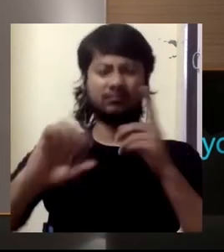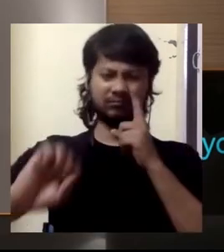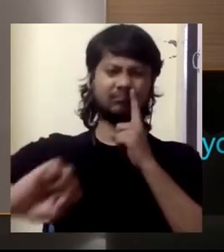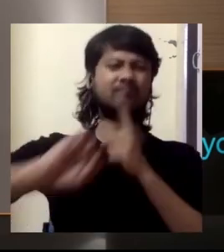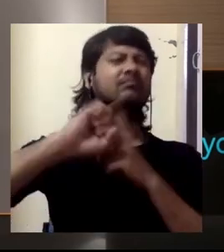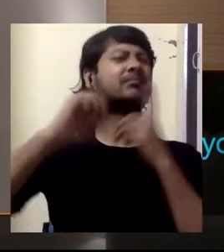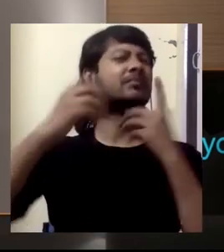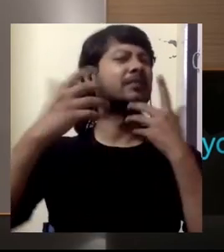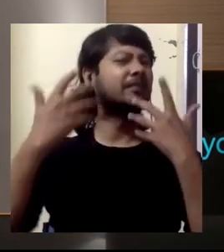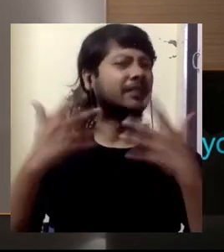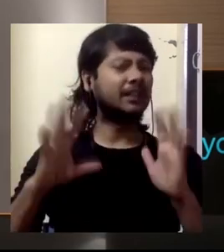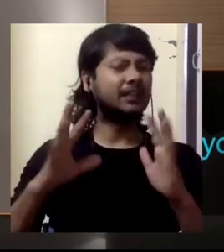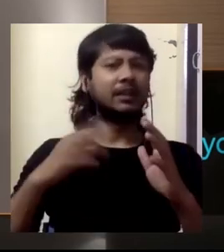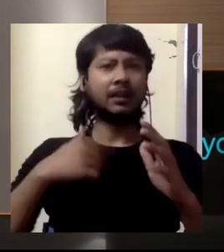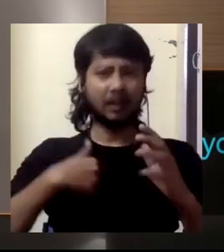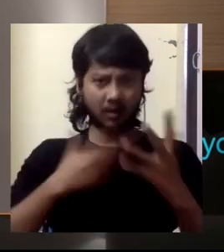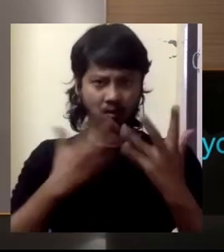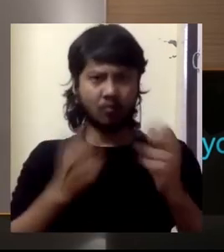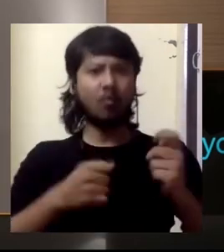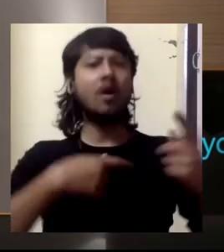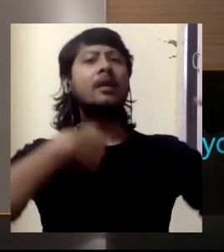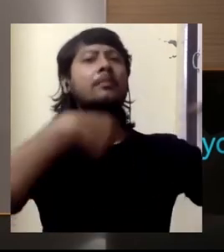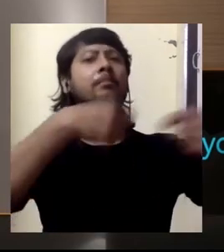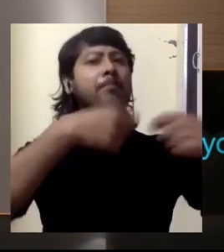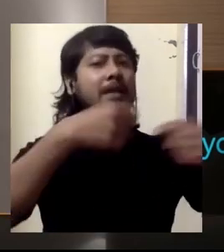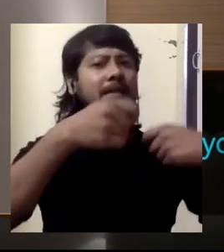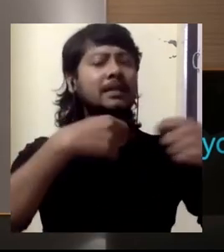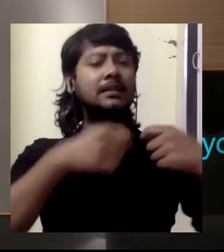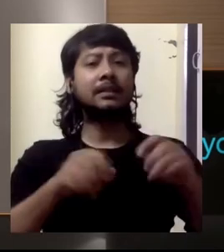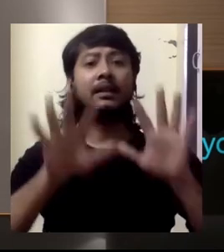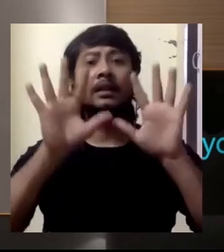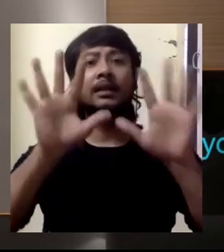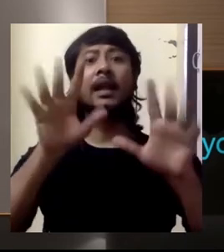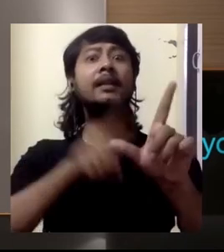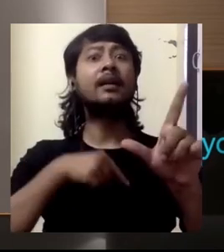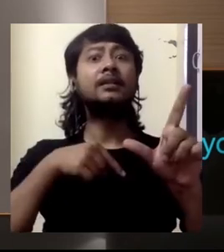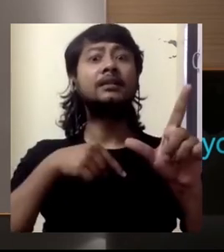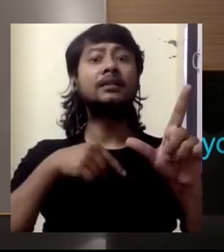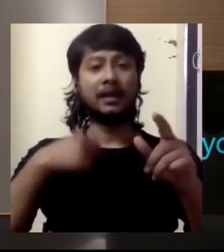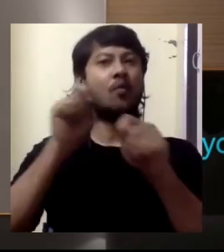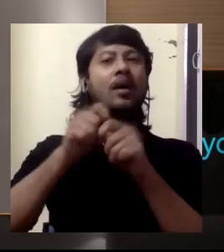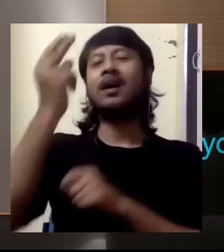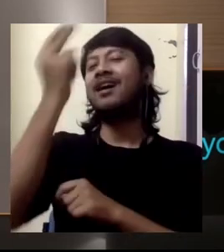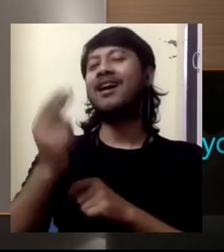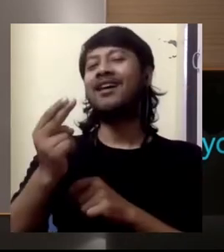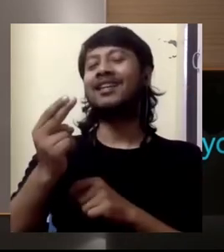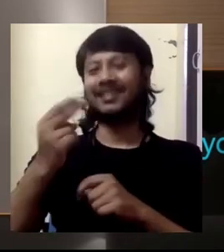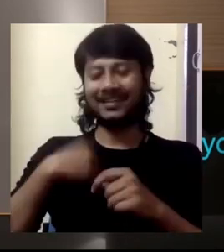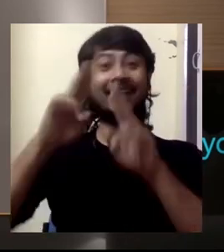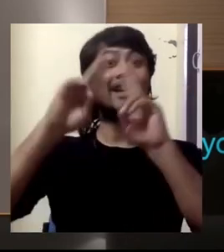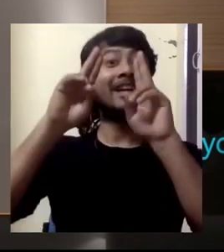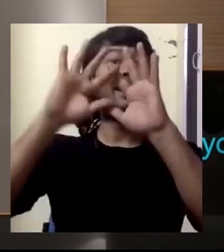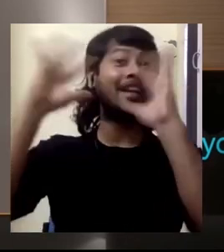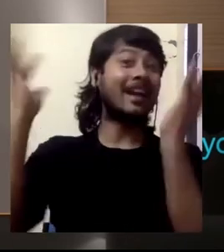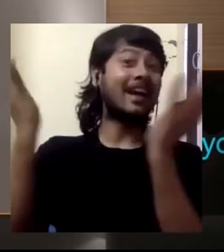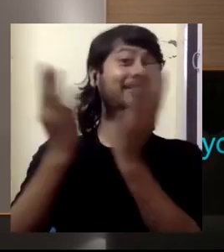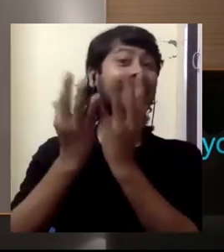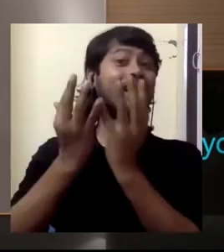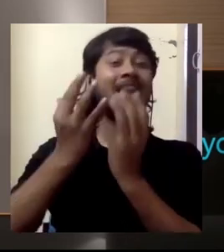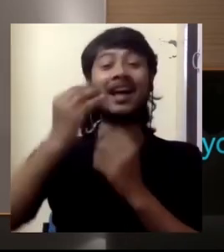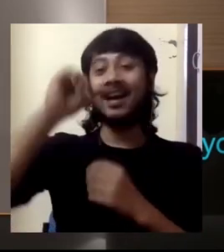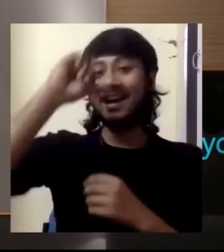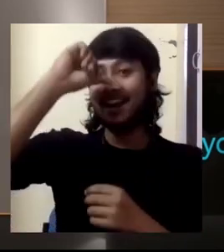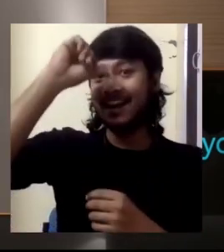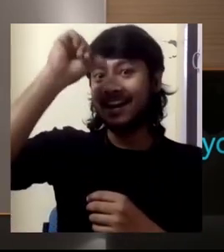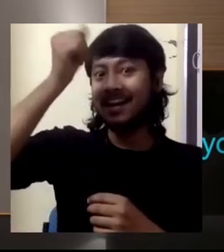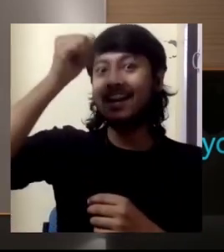transition. I spent 10 years working in the art world. I founded and ran an international art fair, which I sold 2 years ago